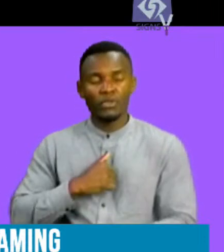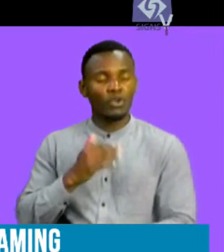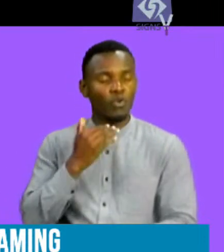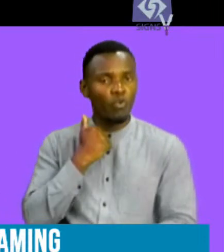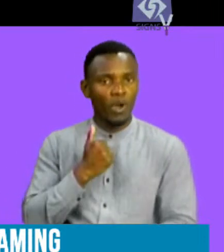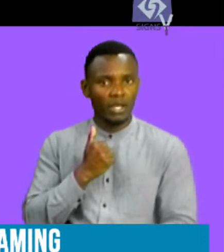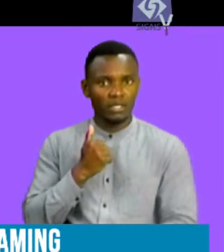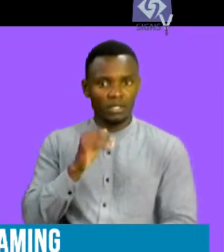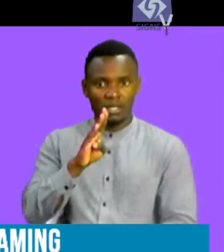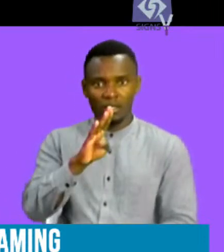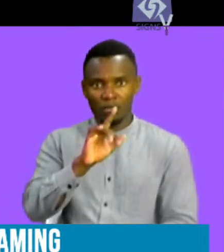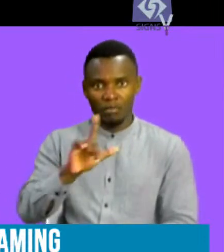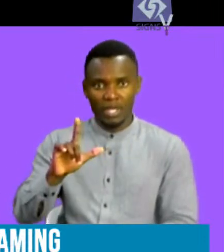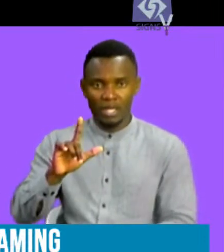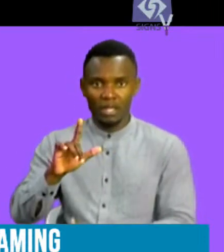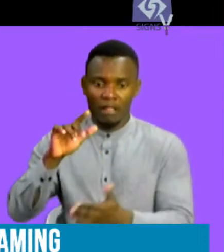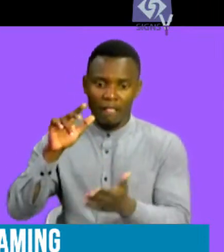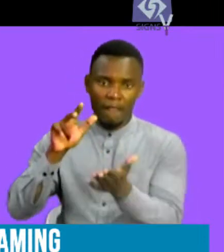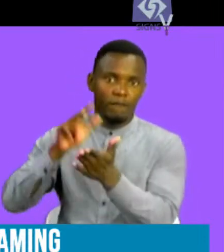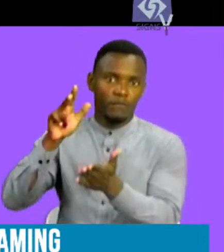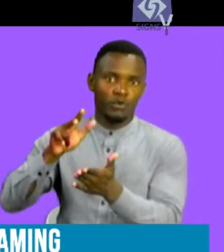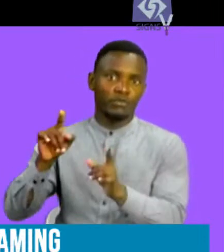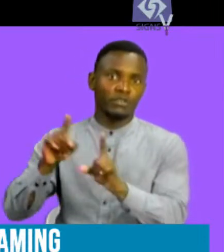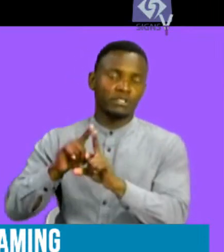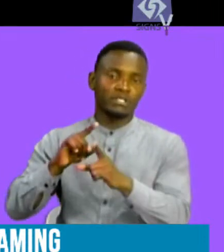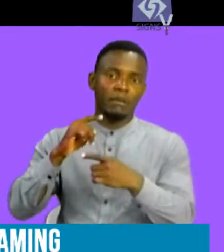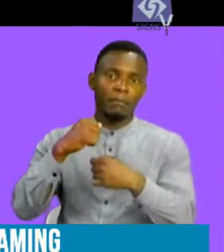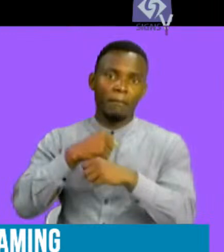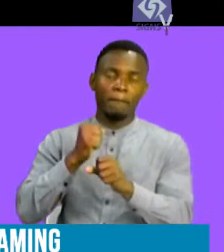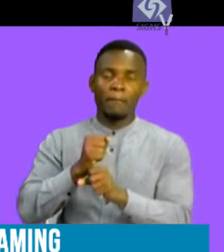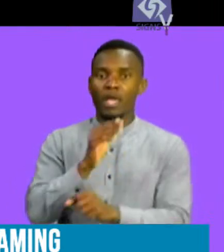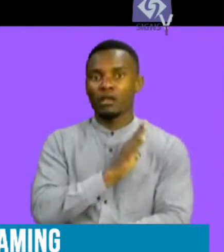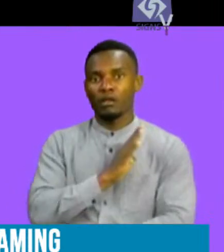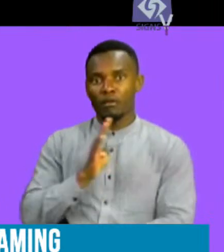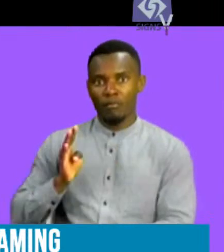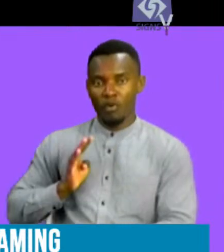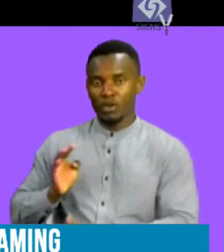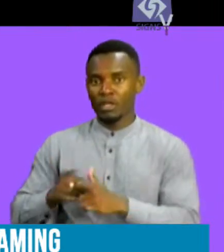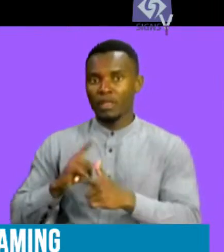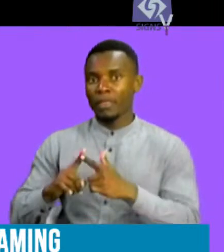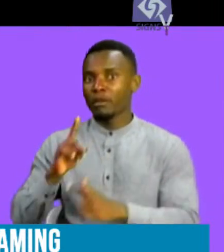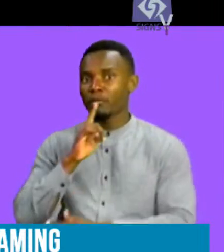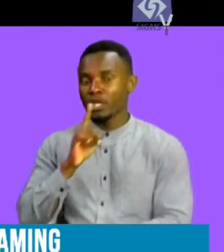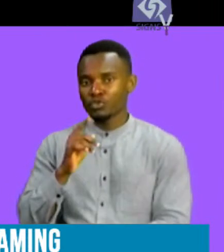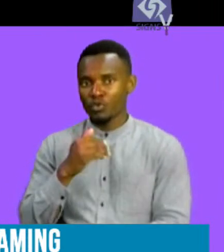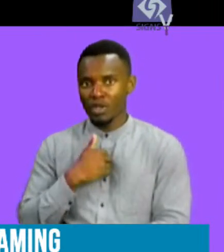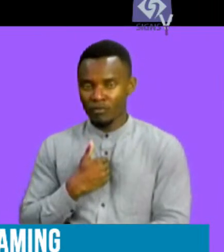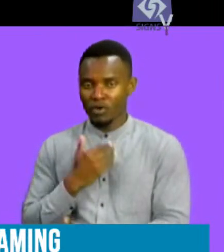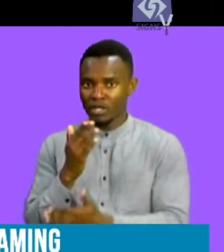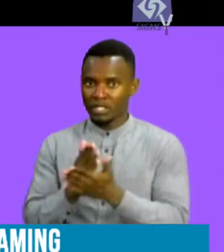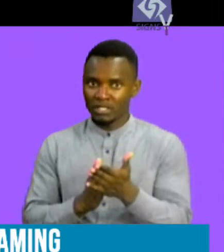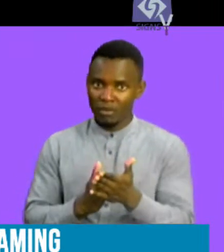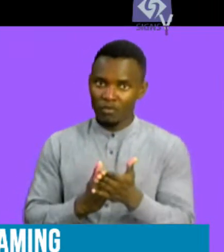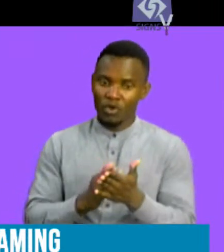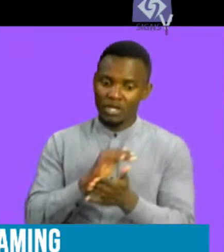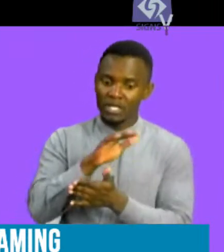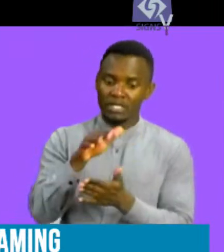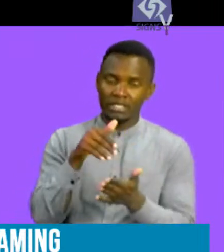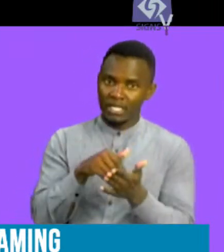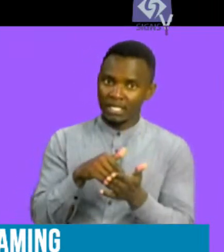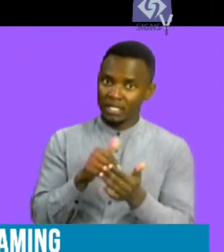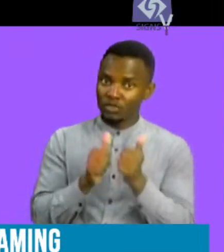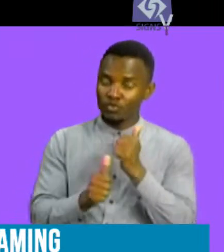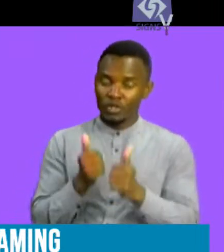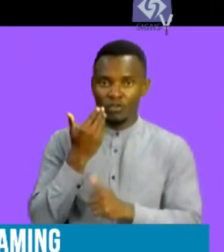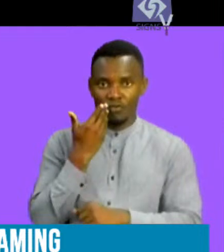passed, created a board, and at least ensure that by that time we have a few centers out of the 17 that have